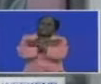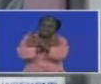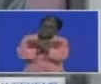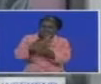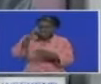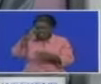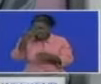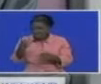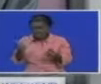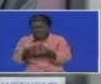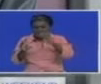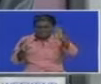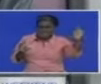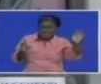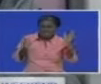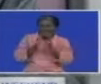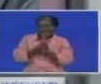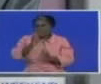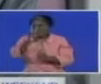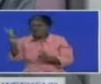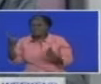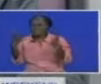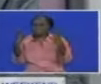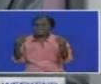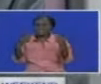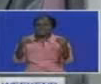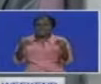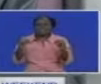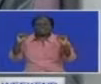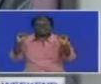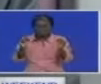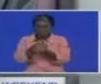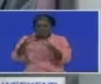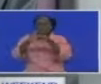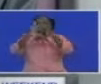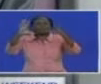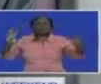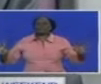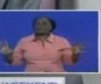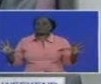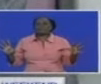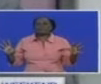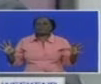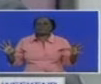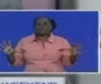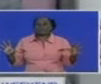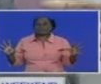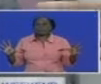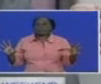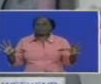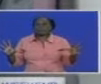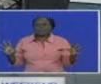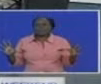friends in the West. Because it's very easy, very difficult to disrupt those deep-rooted ties. It just cannot be done. But